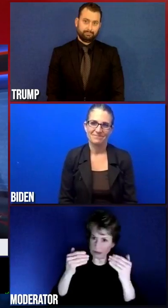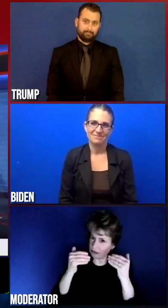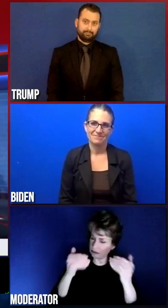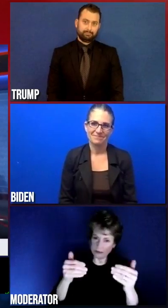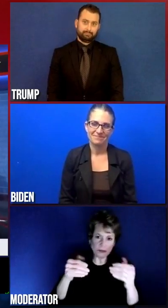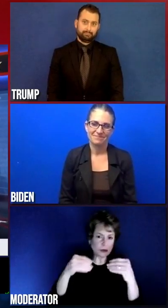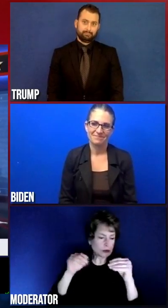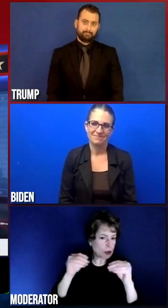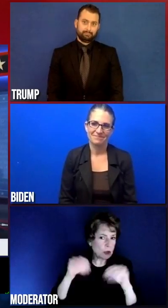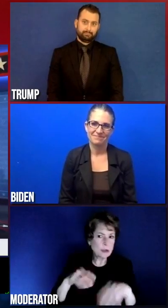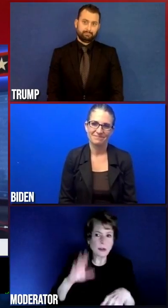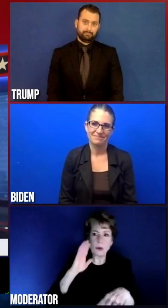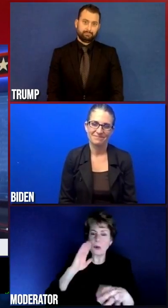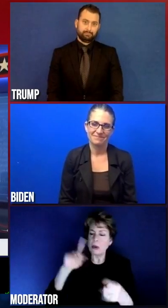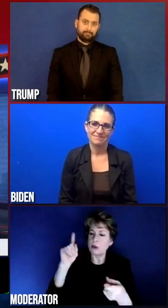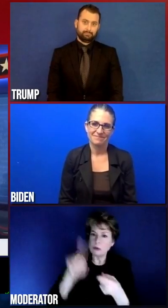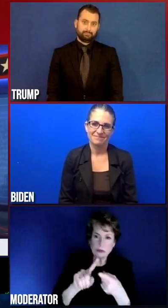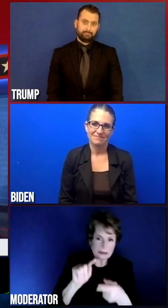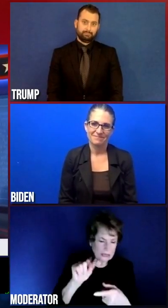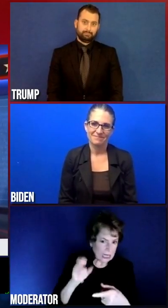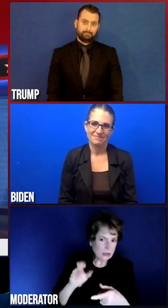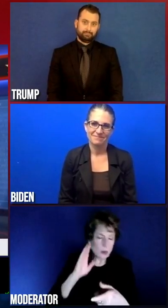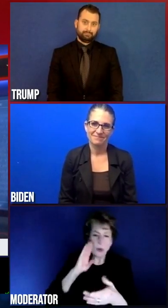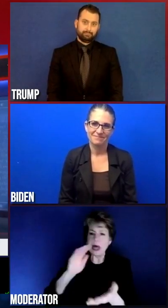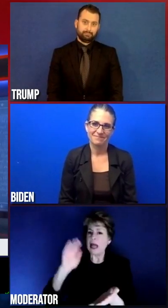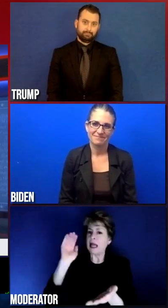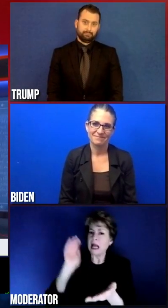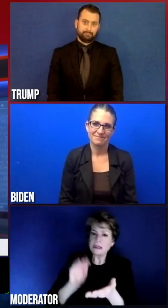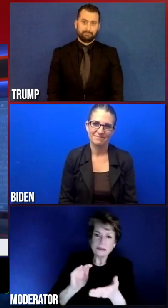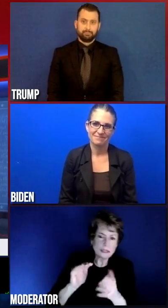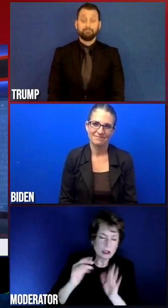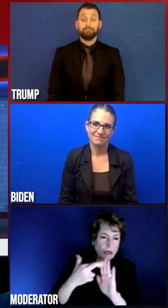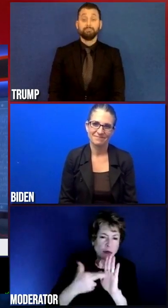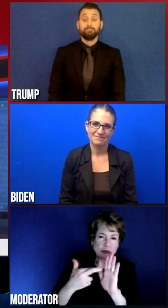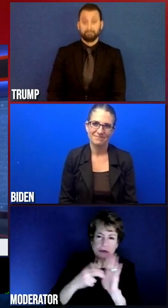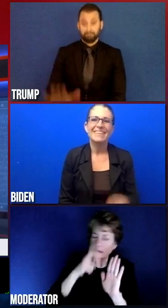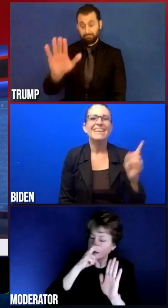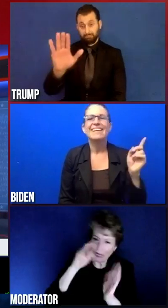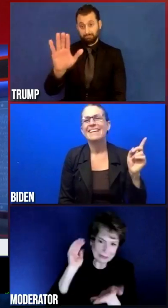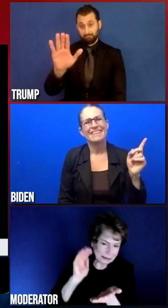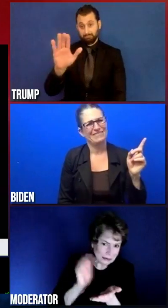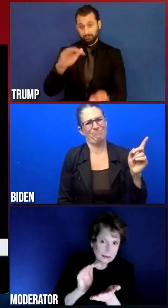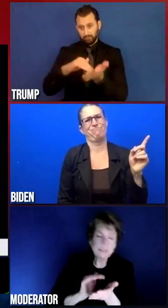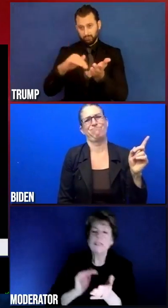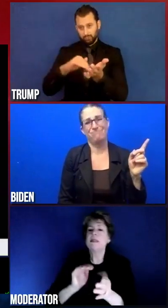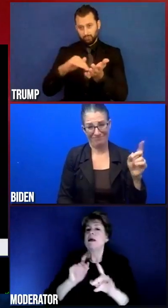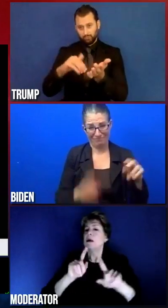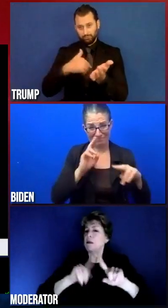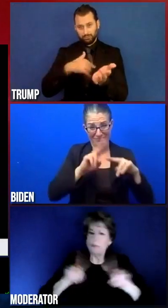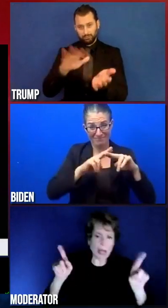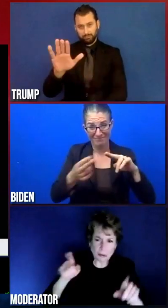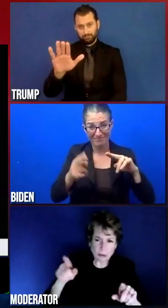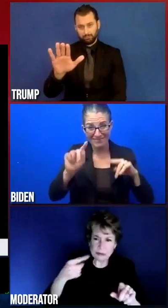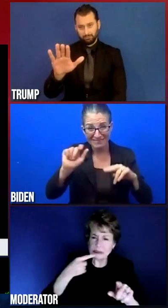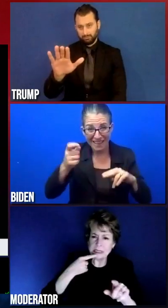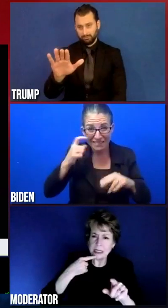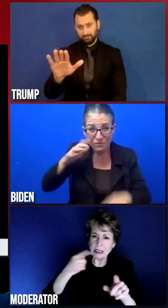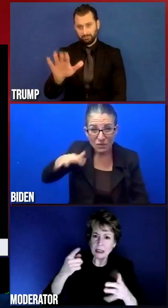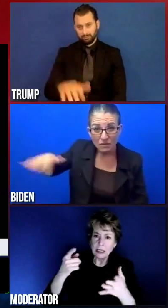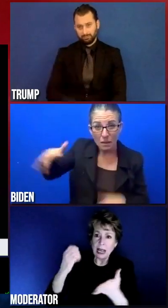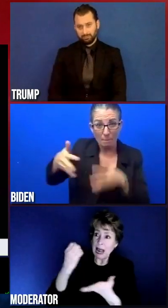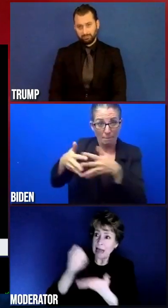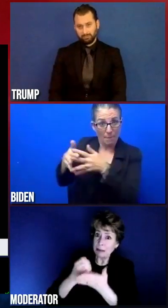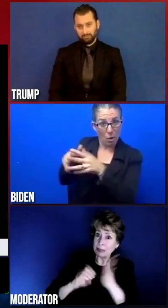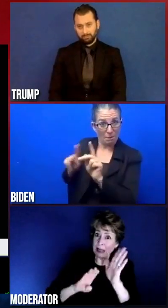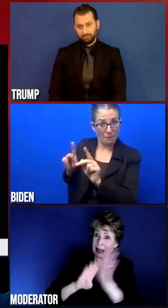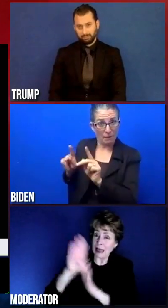taxes for American people. But let me. Excuse me. But in Obama's, you talk about the economy booming. It turns out that in Obama's final 3